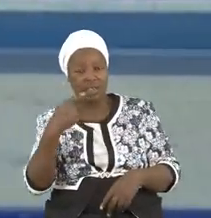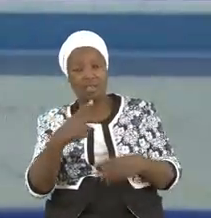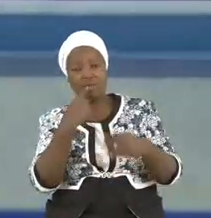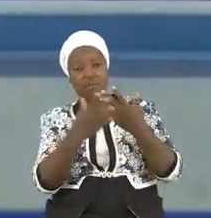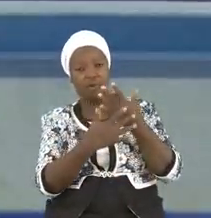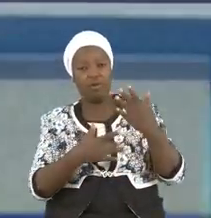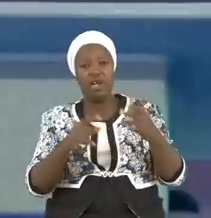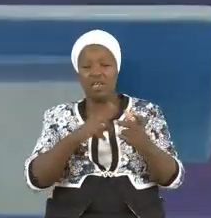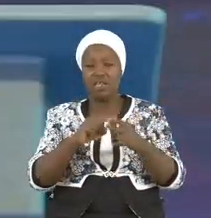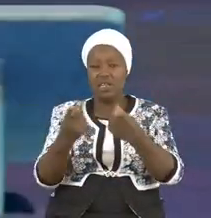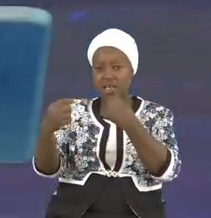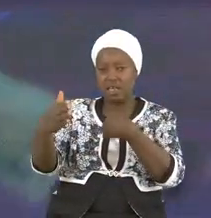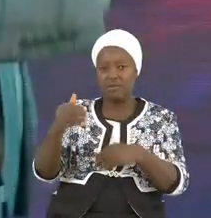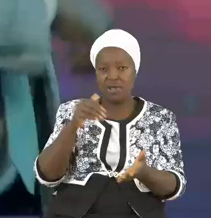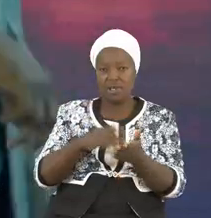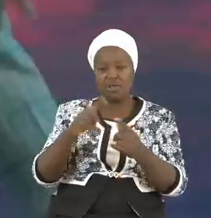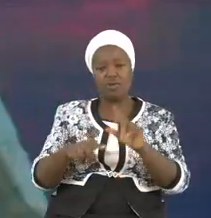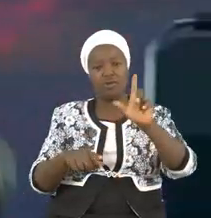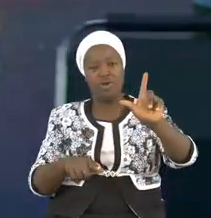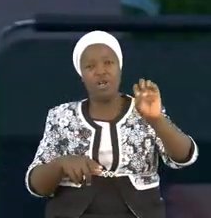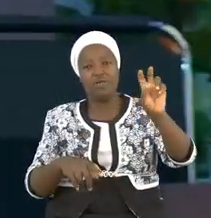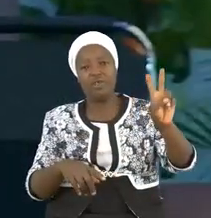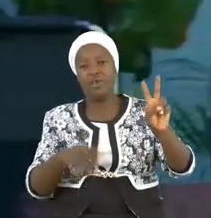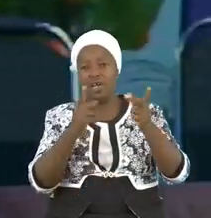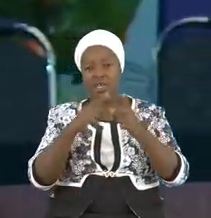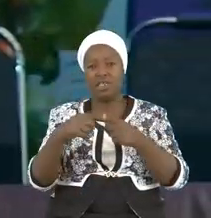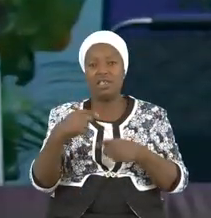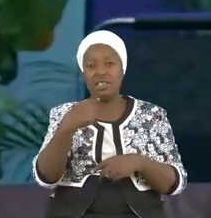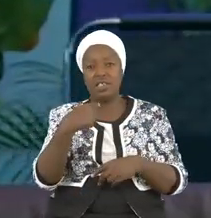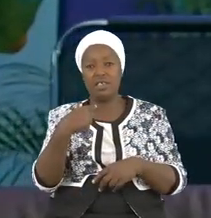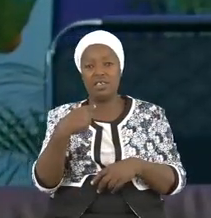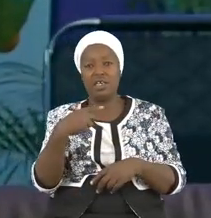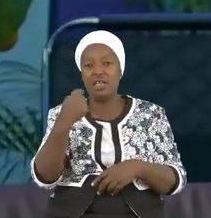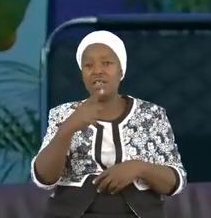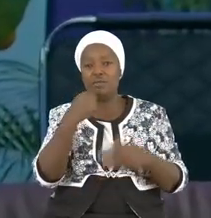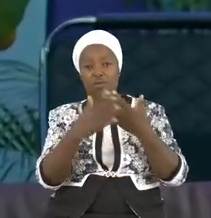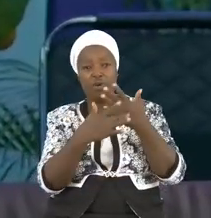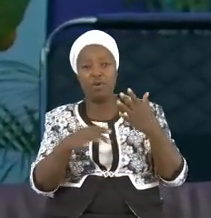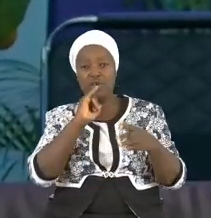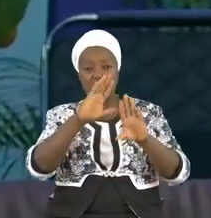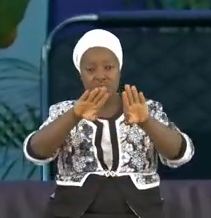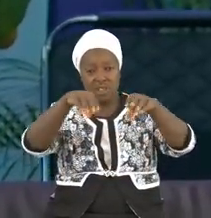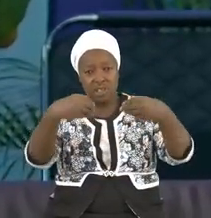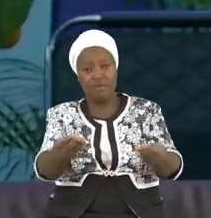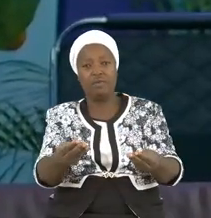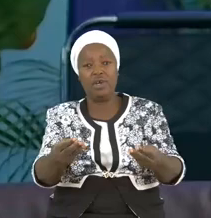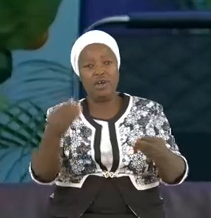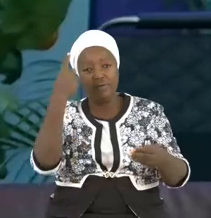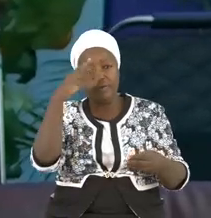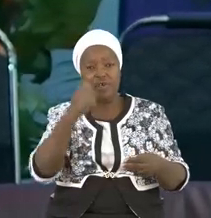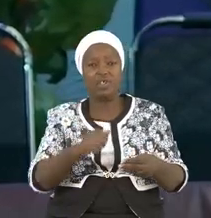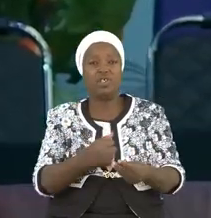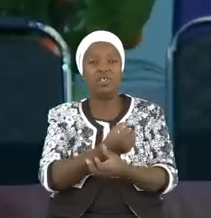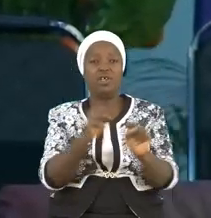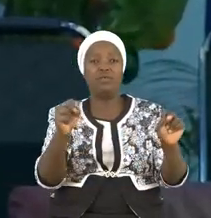to Leviticus, and he said, the blood is given for the atonement. It